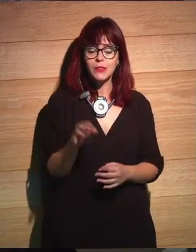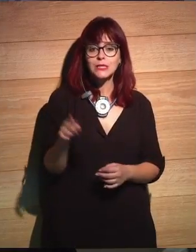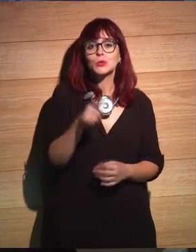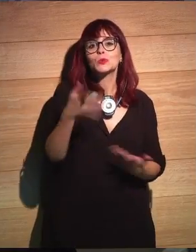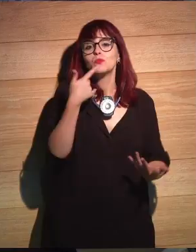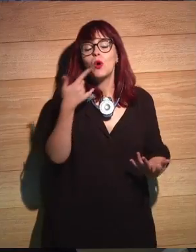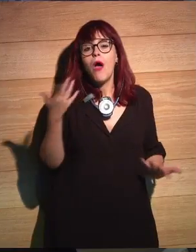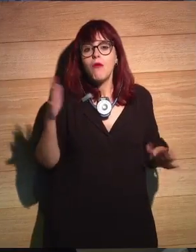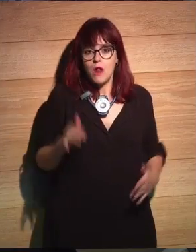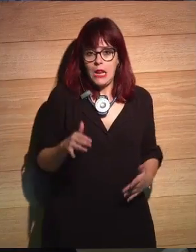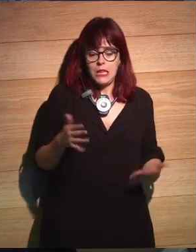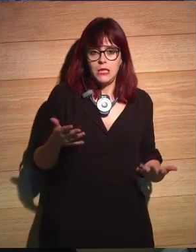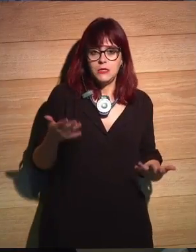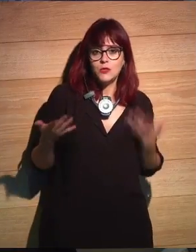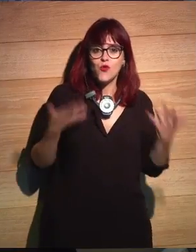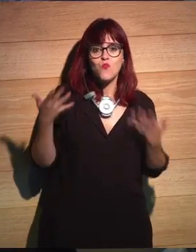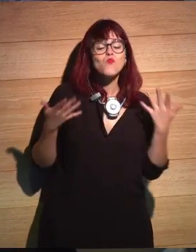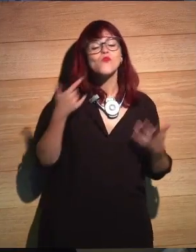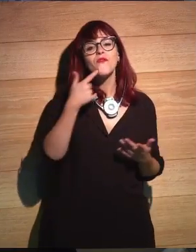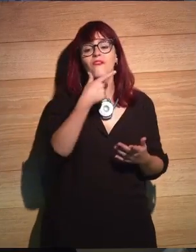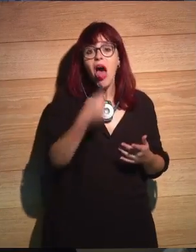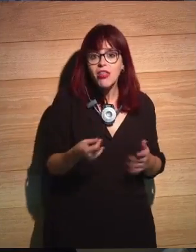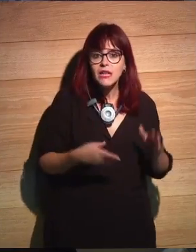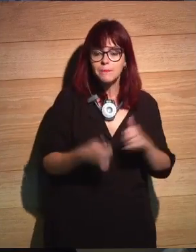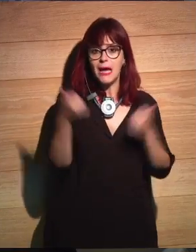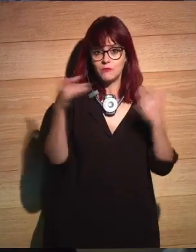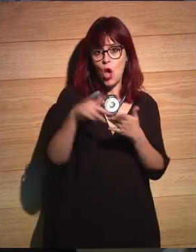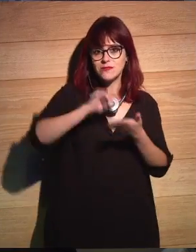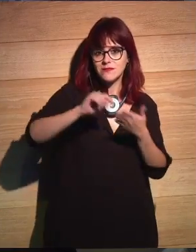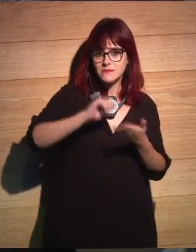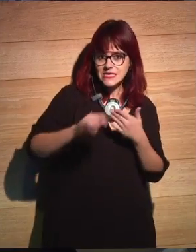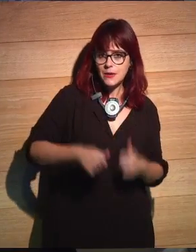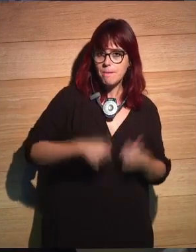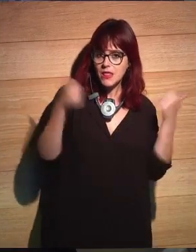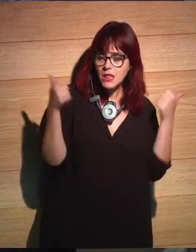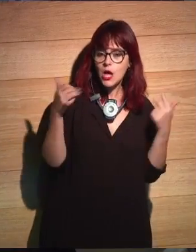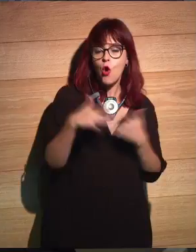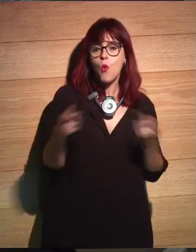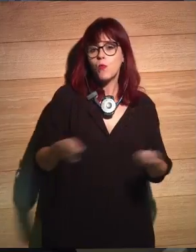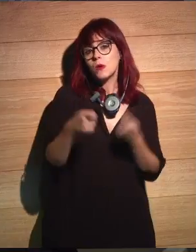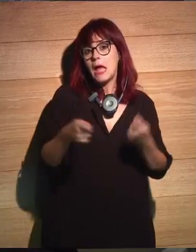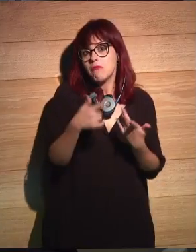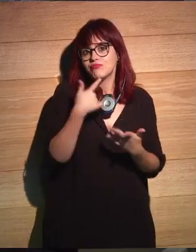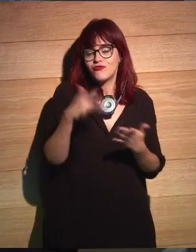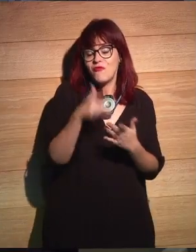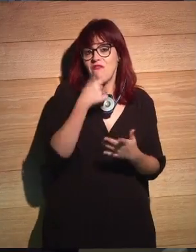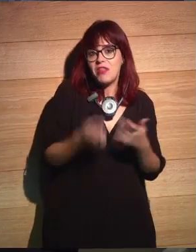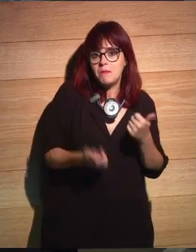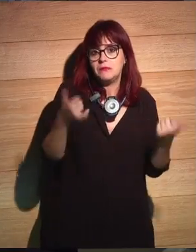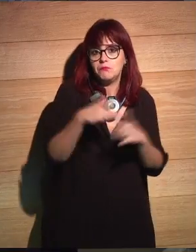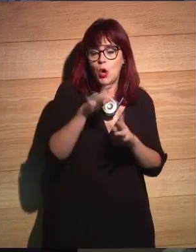culture in a better way, that perhaps that makes it easier for you to start writing, for someone